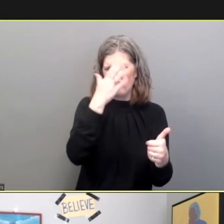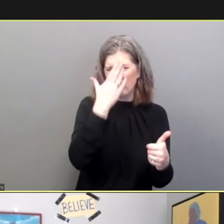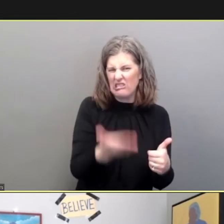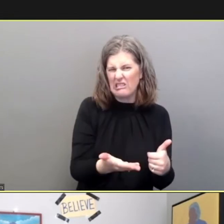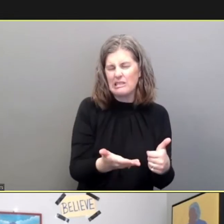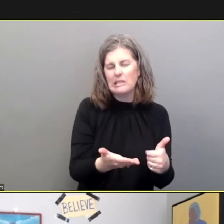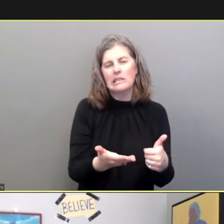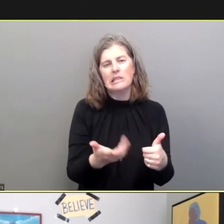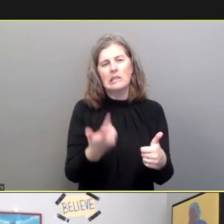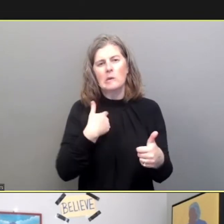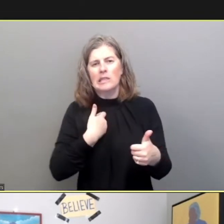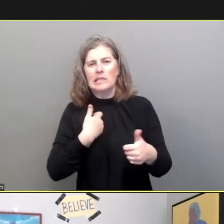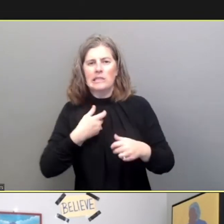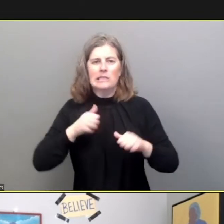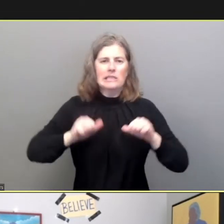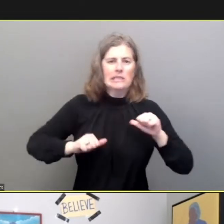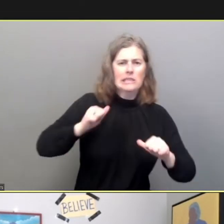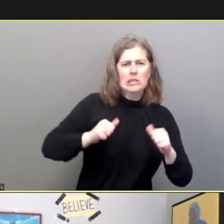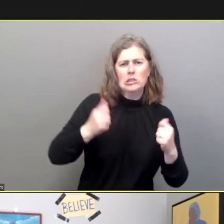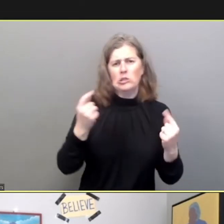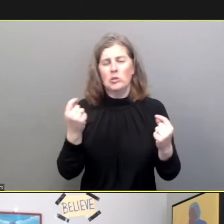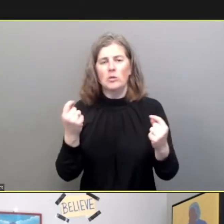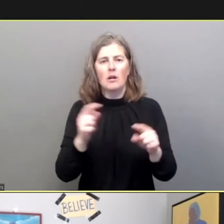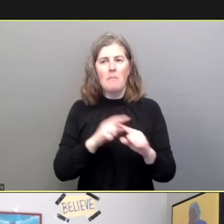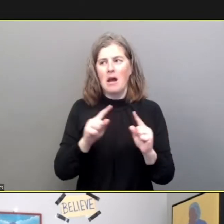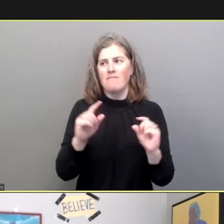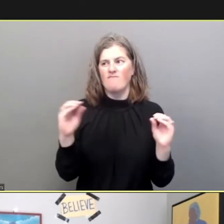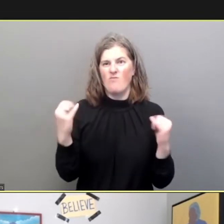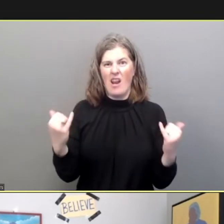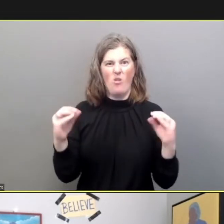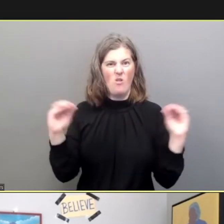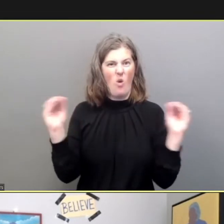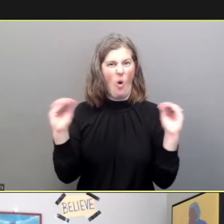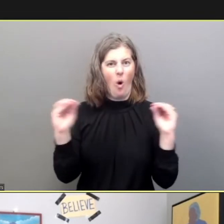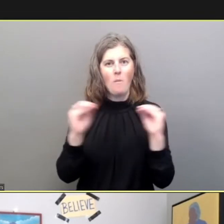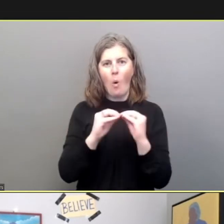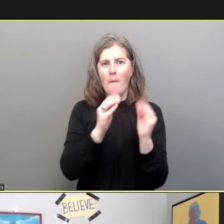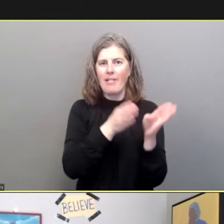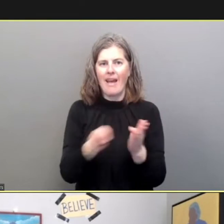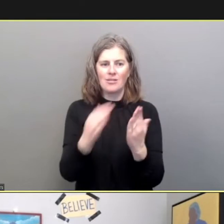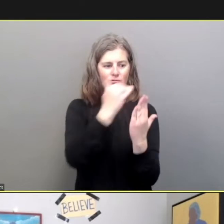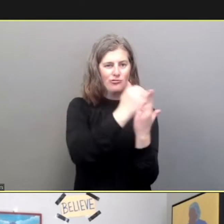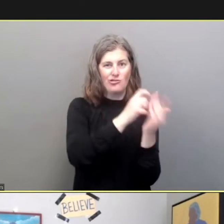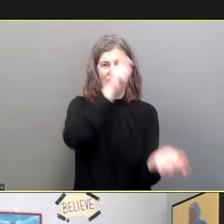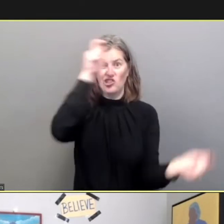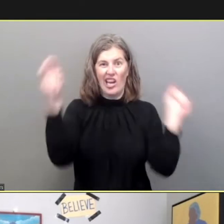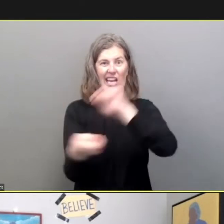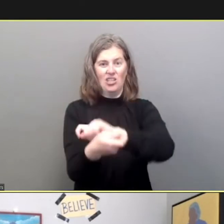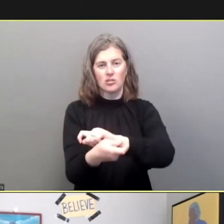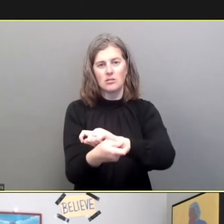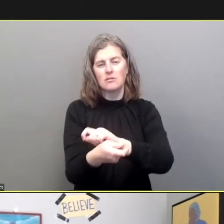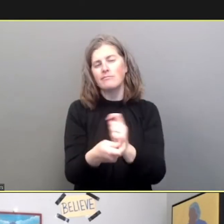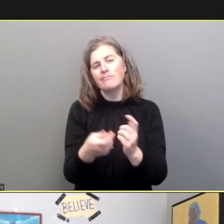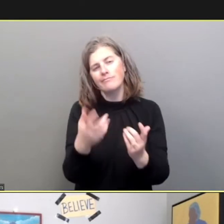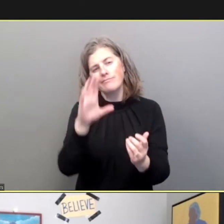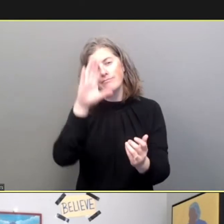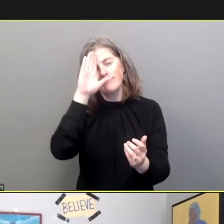we're carefully weighing those, but there isn't anything else on the docket. And even that thing I said